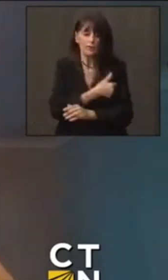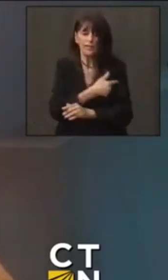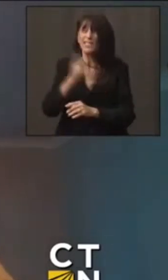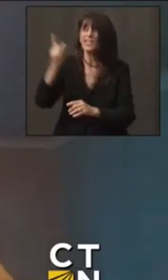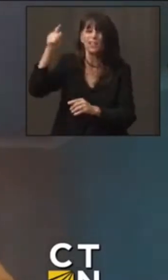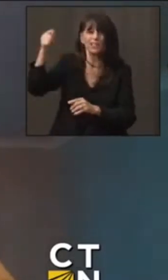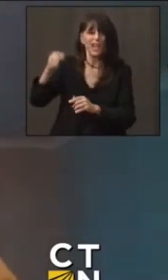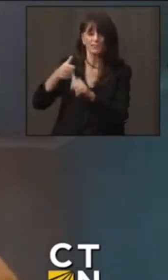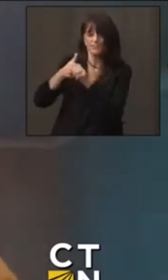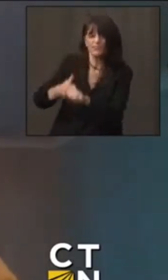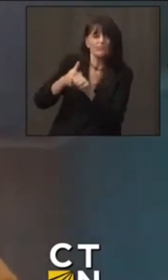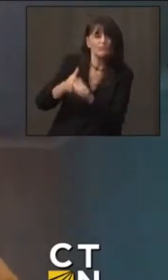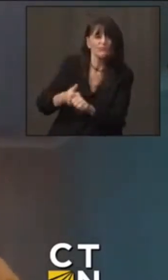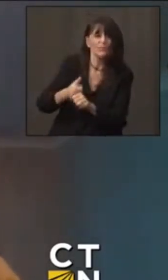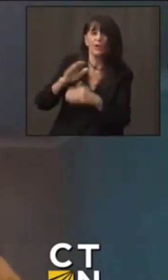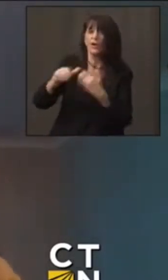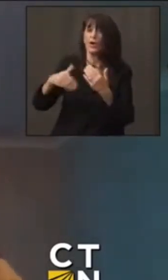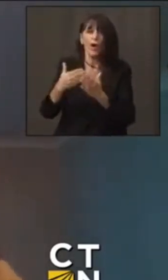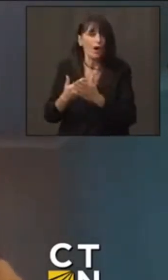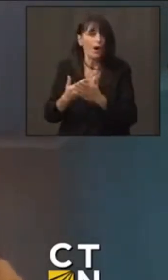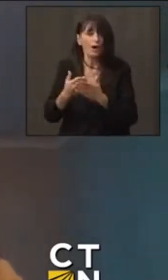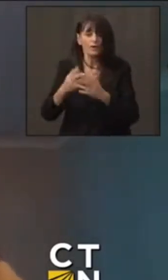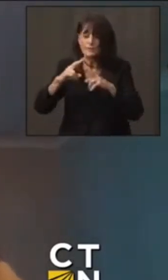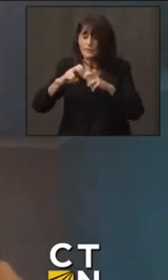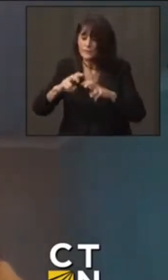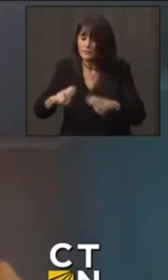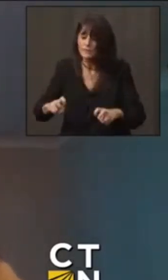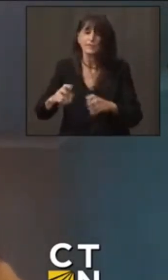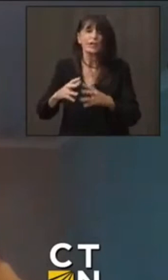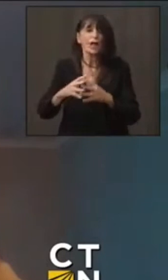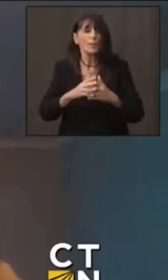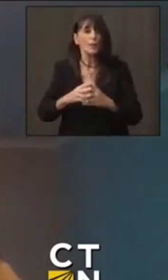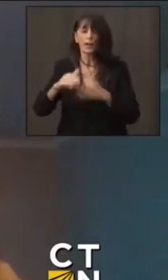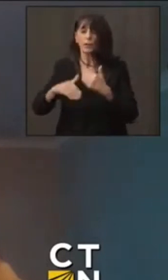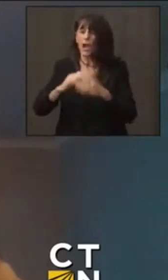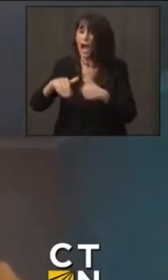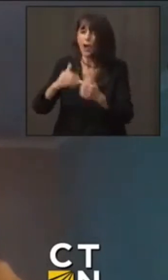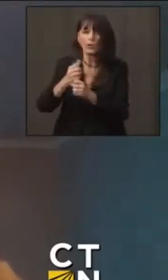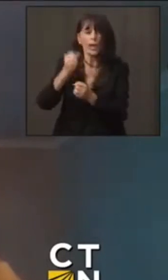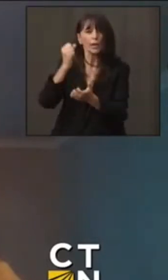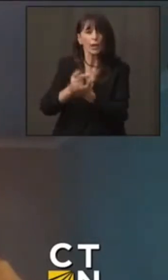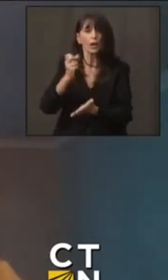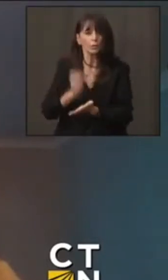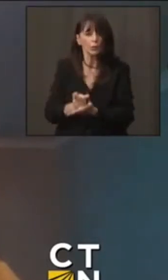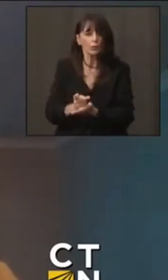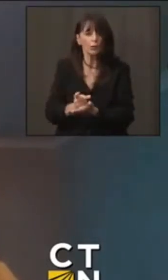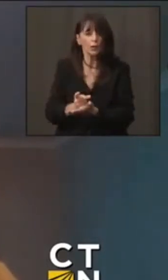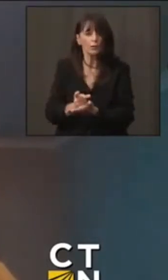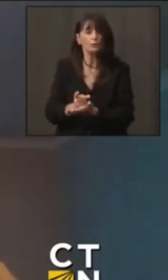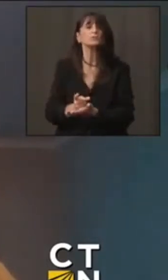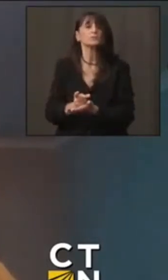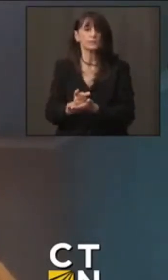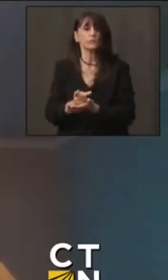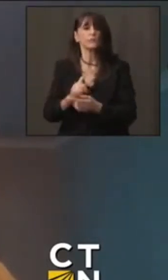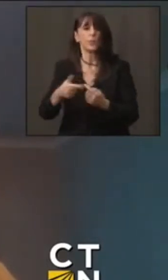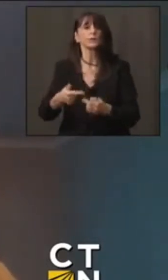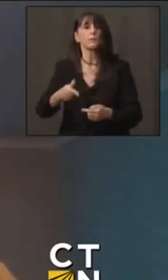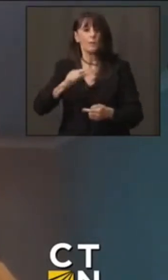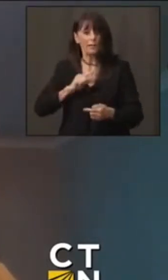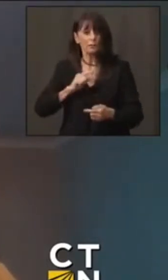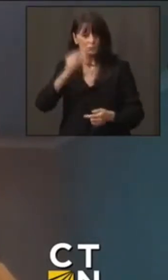the typical, very rigorous American process for vaccine approval, I'll get in line, and when it's my turn, I'll get the